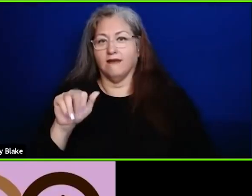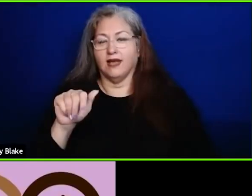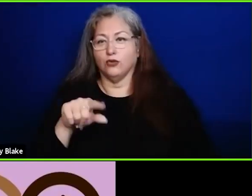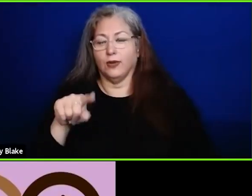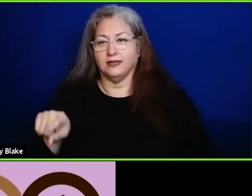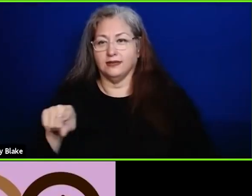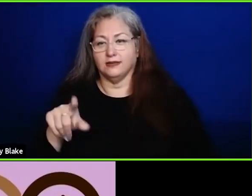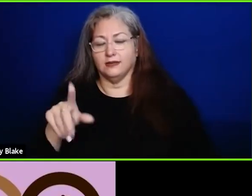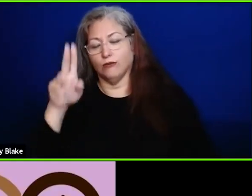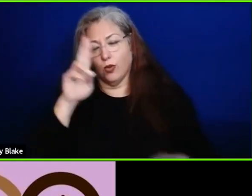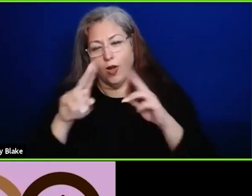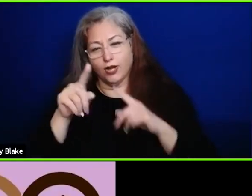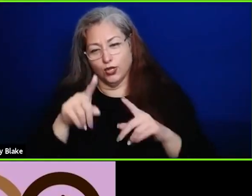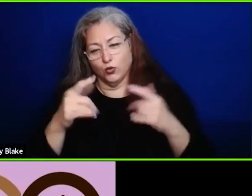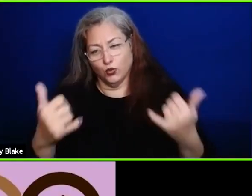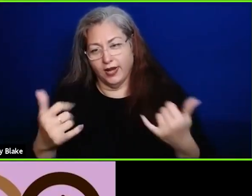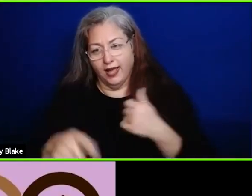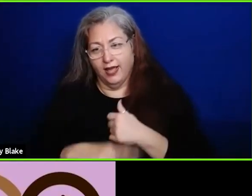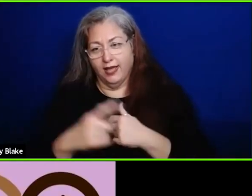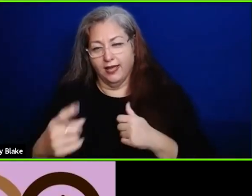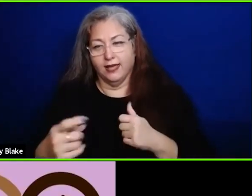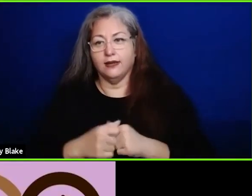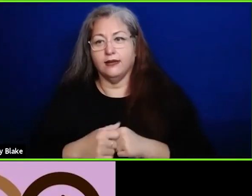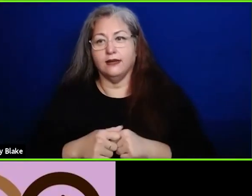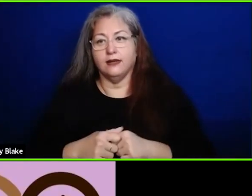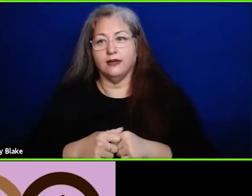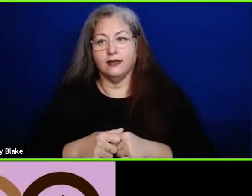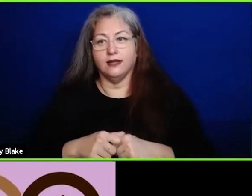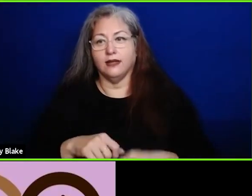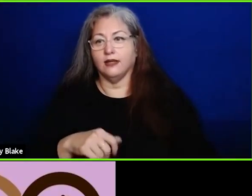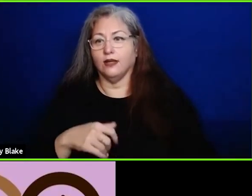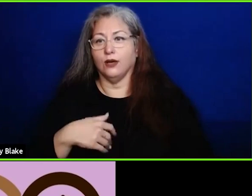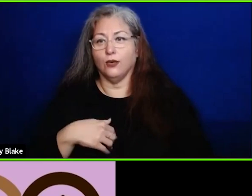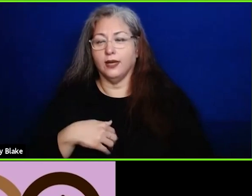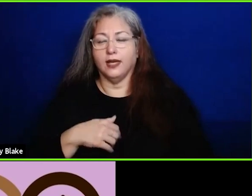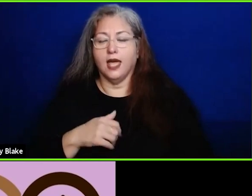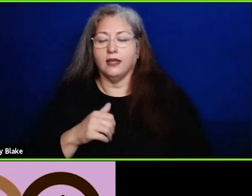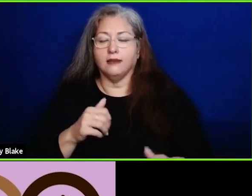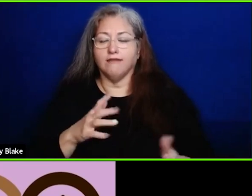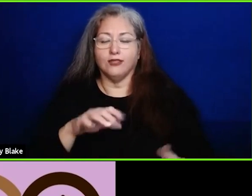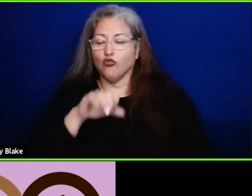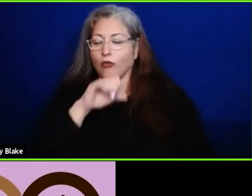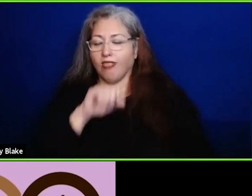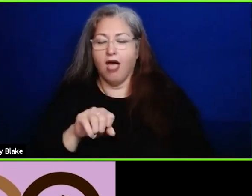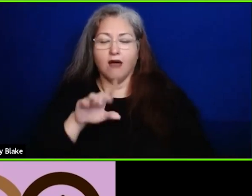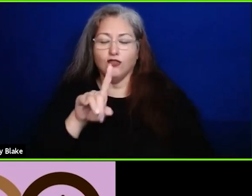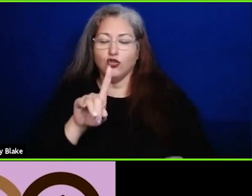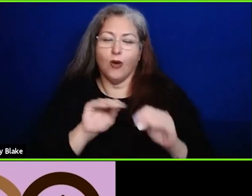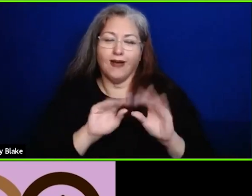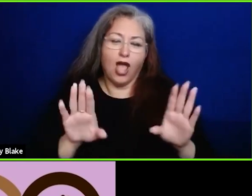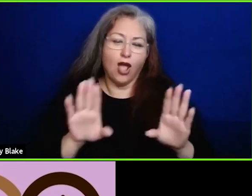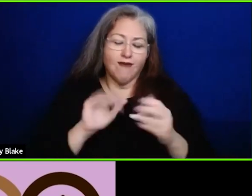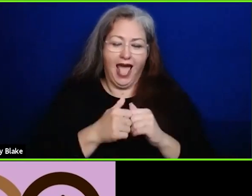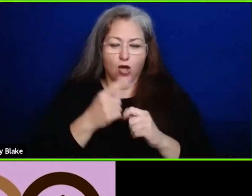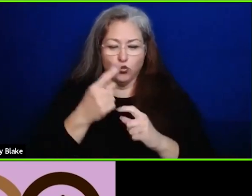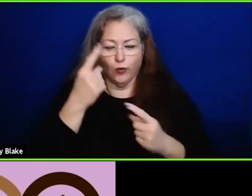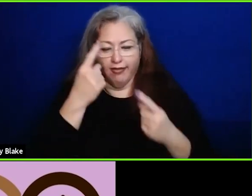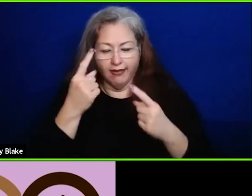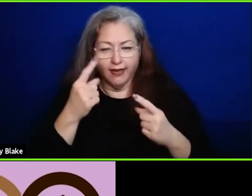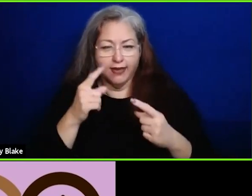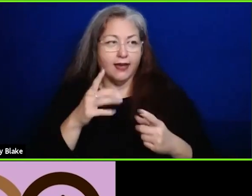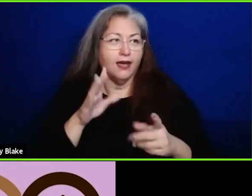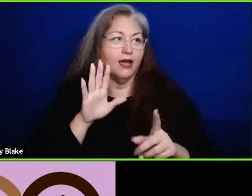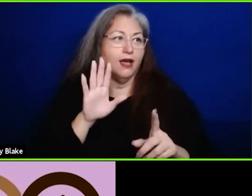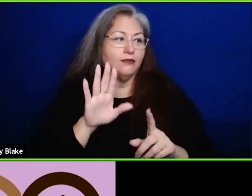We honor you today. We love the clarity of her thinking and